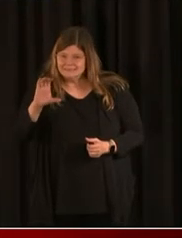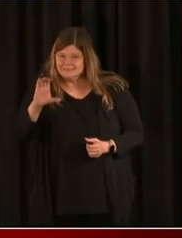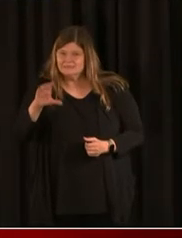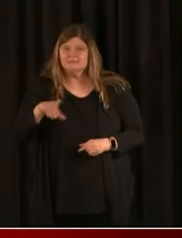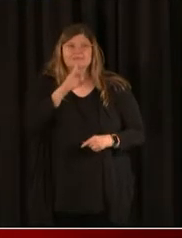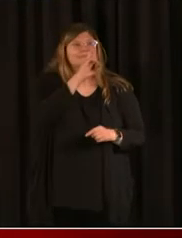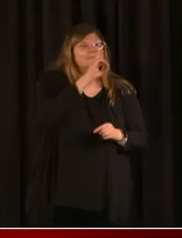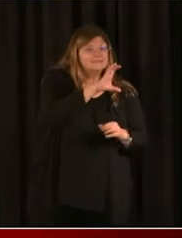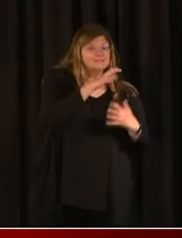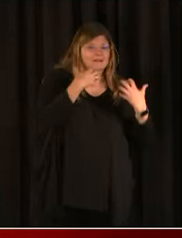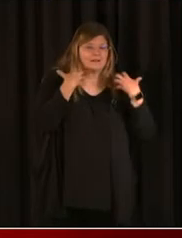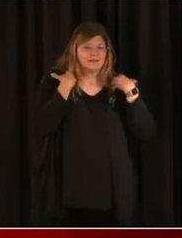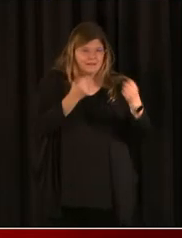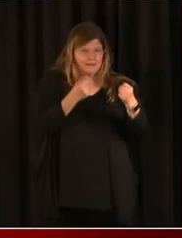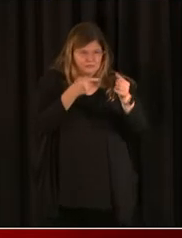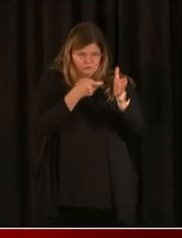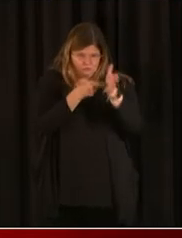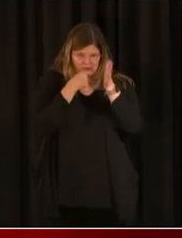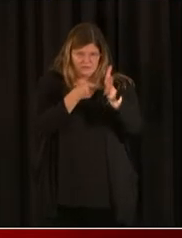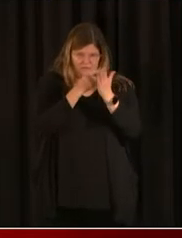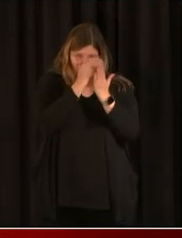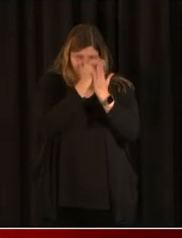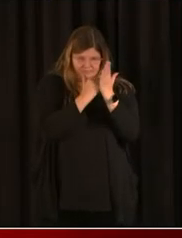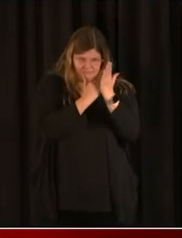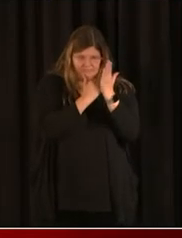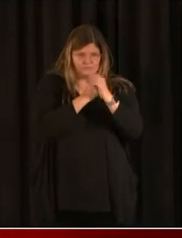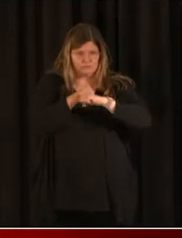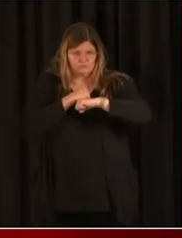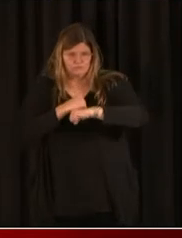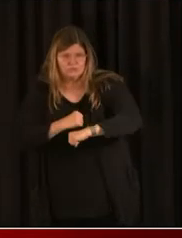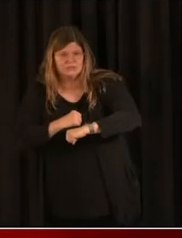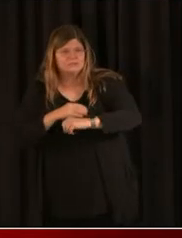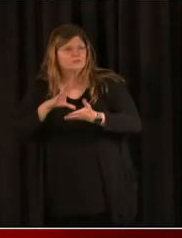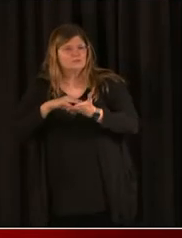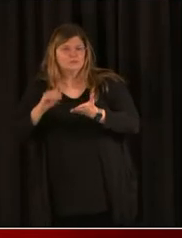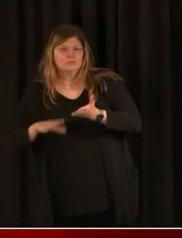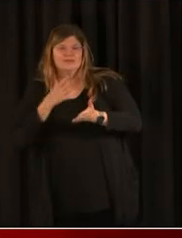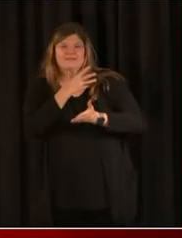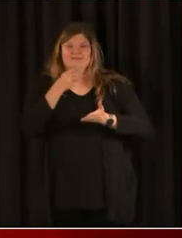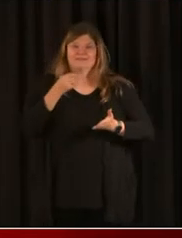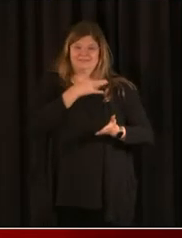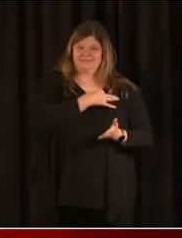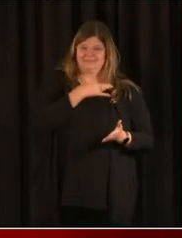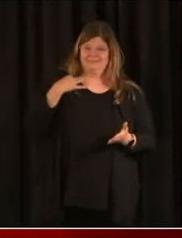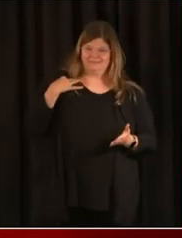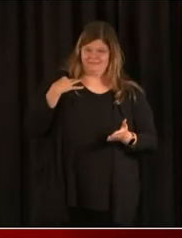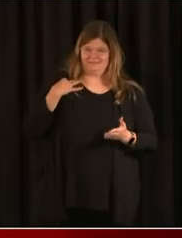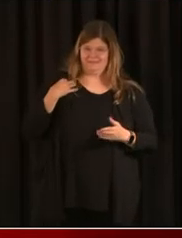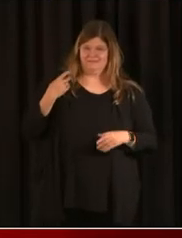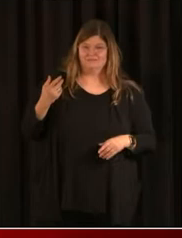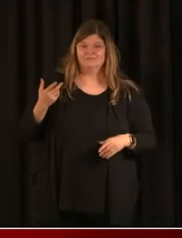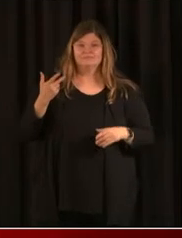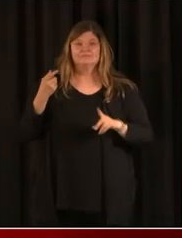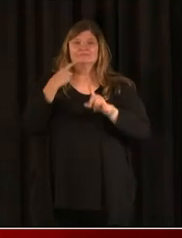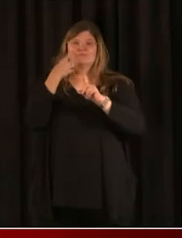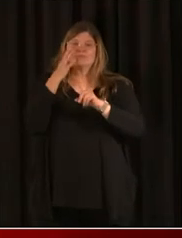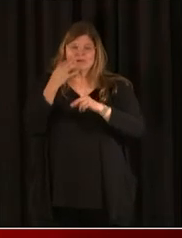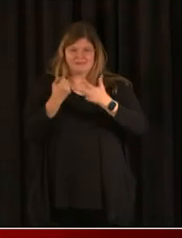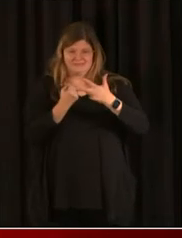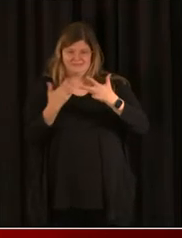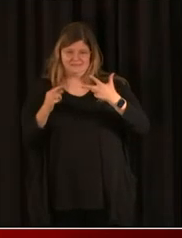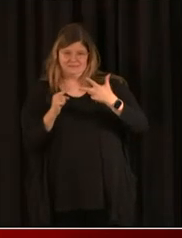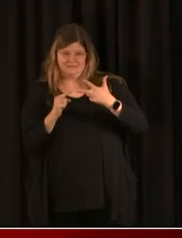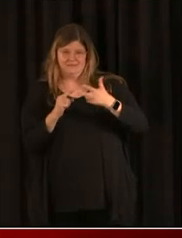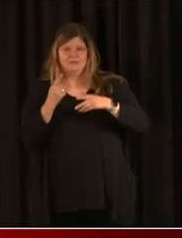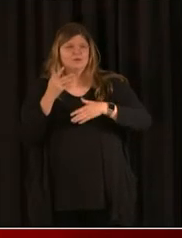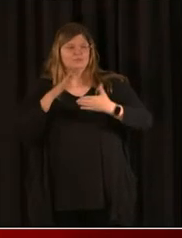of our other layers to protect our students and staff. We, again, are tracking towards expanding in-person programming. Currently,